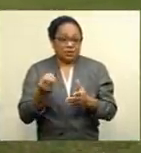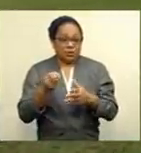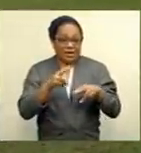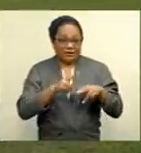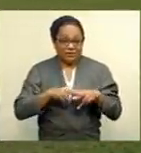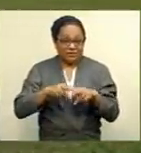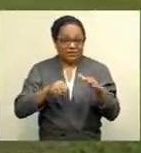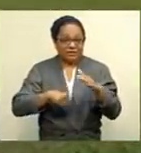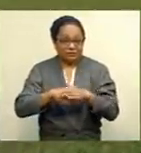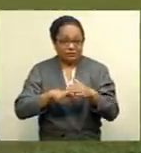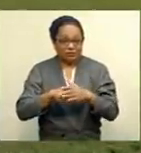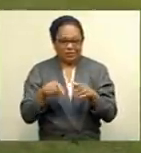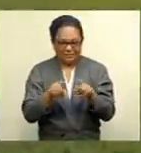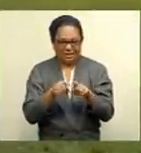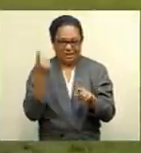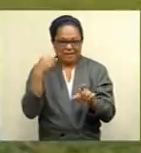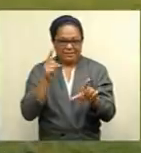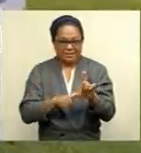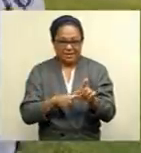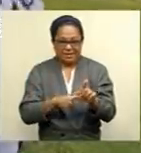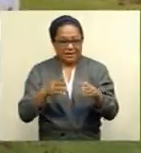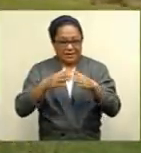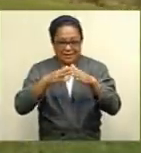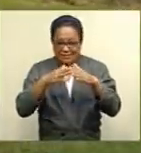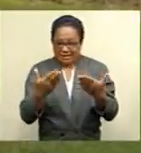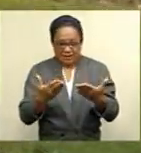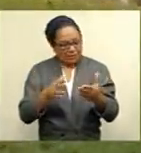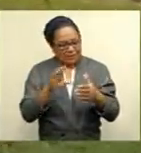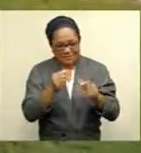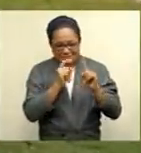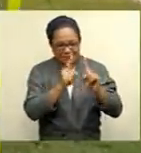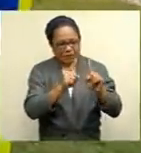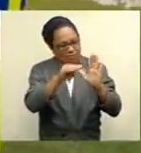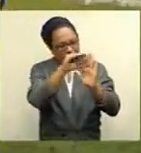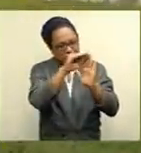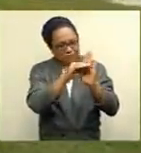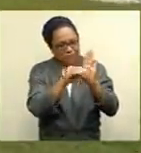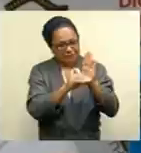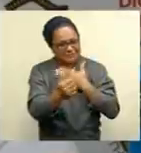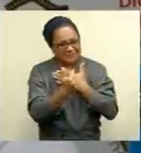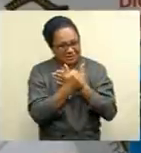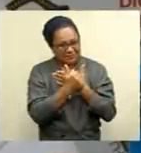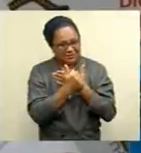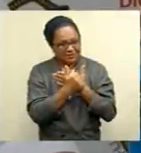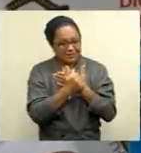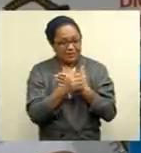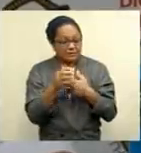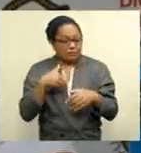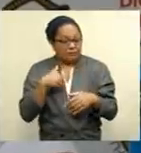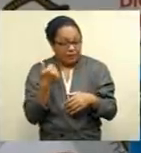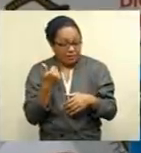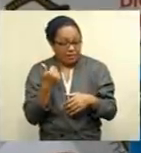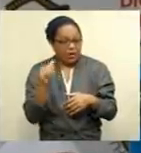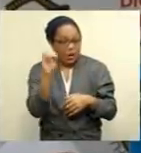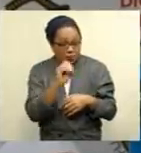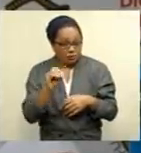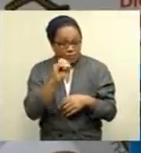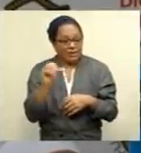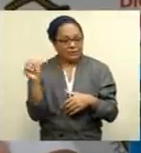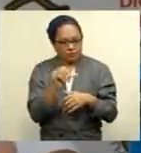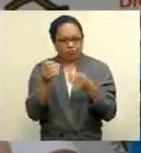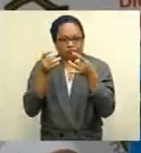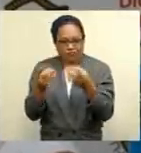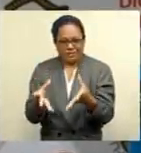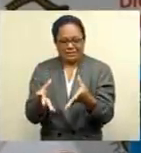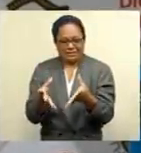and just like last year, they have to take all the safety measures. We feel that by 1st of October, we should be ready to start